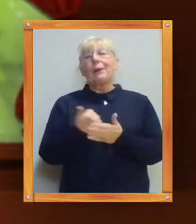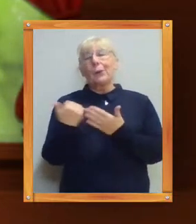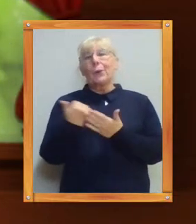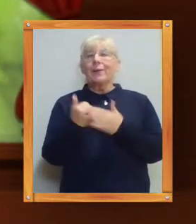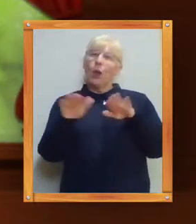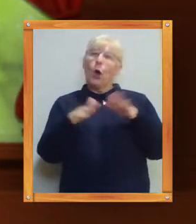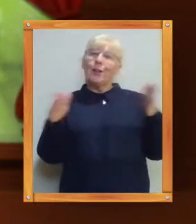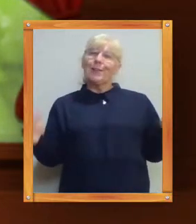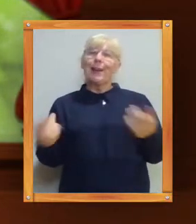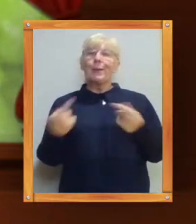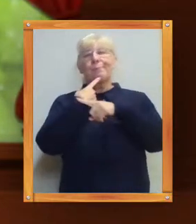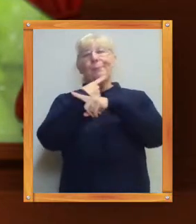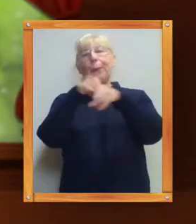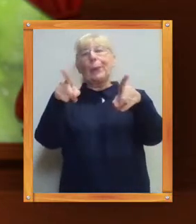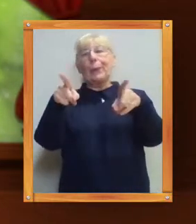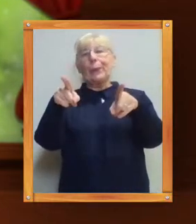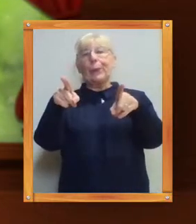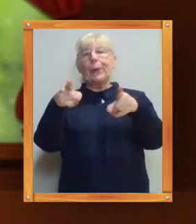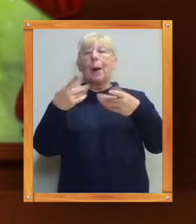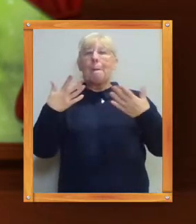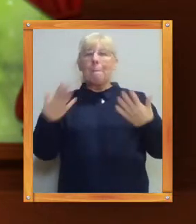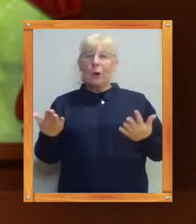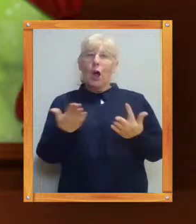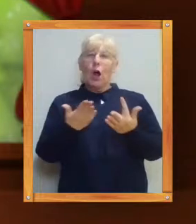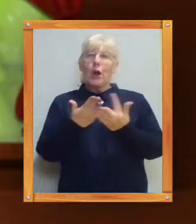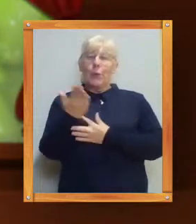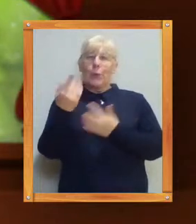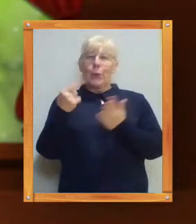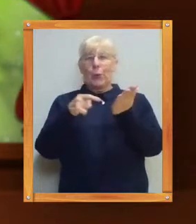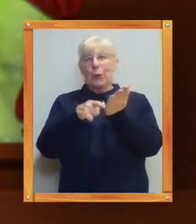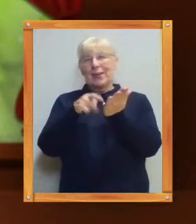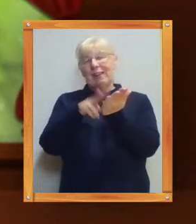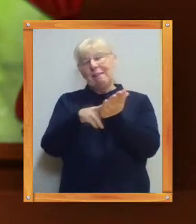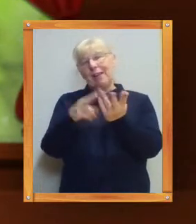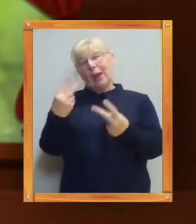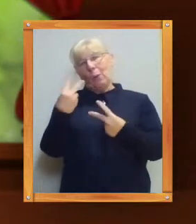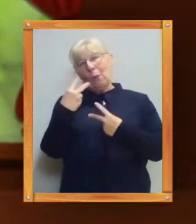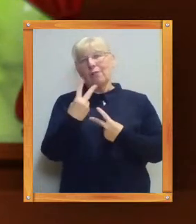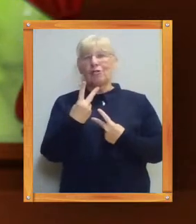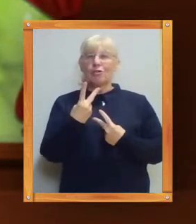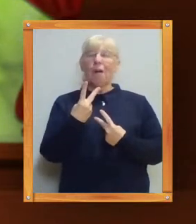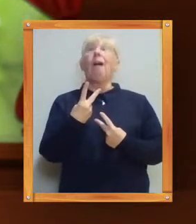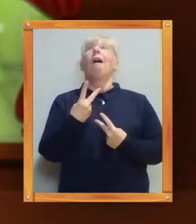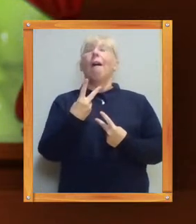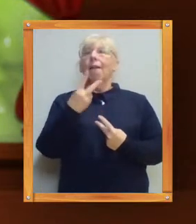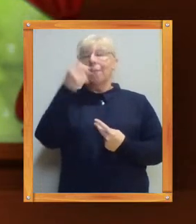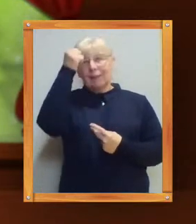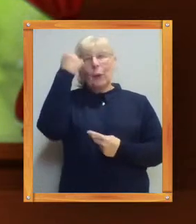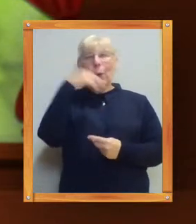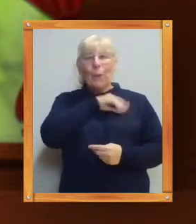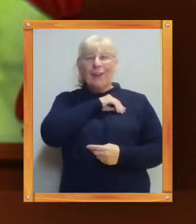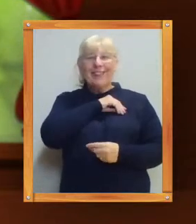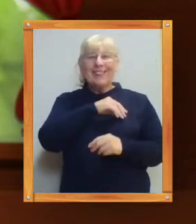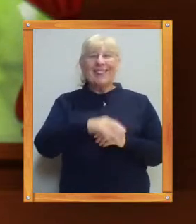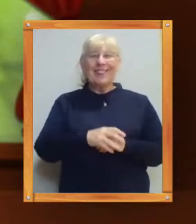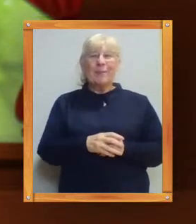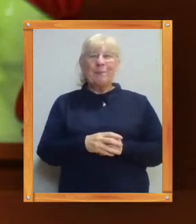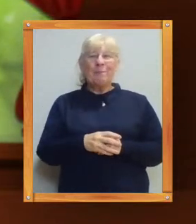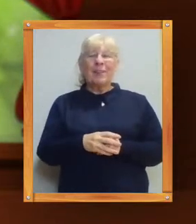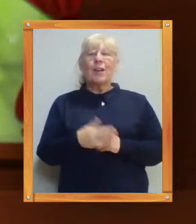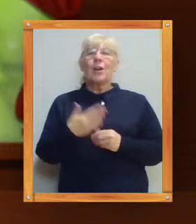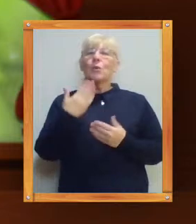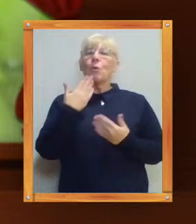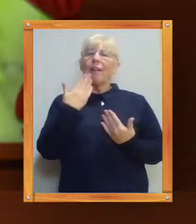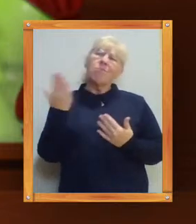tonight, organised by the Randalstown Arches Association. So look, thanks to everybody and all the boys and girls who took part. We